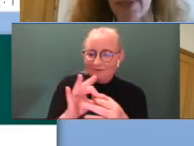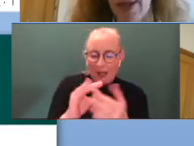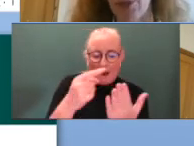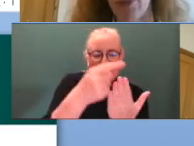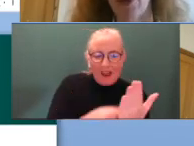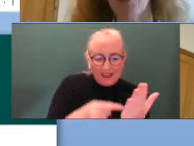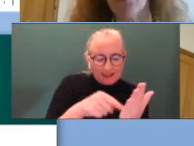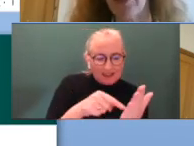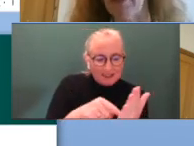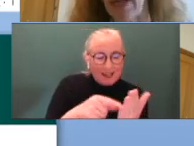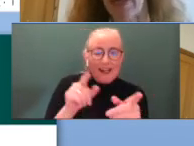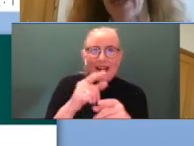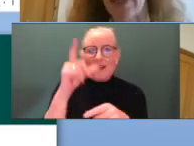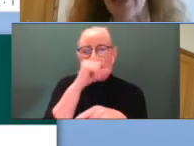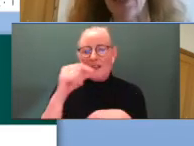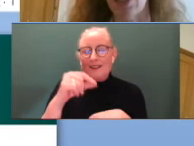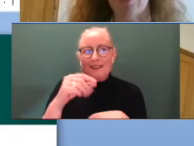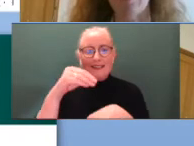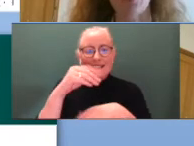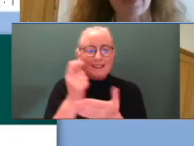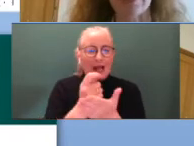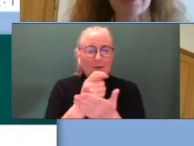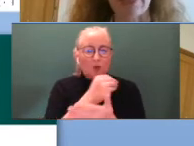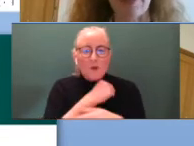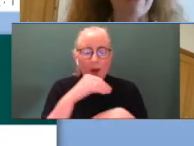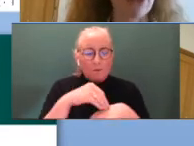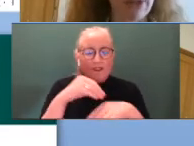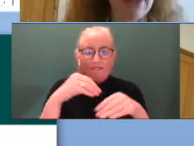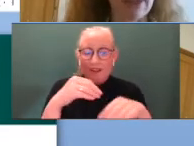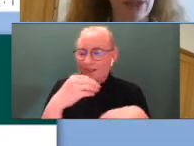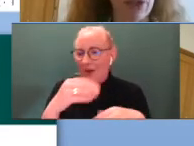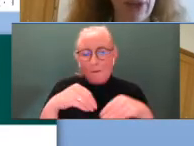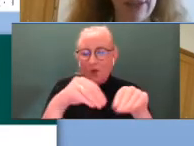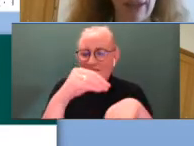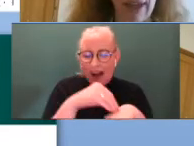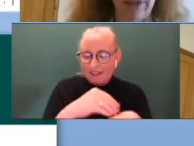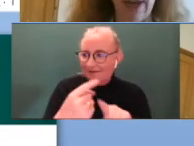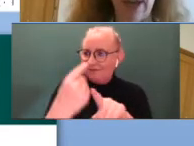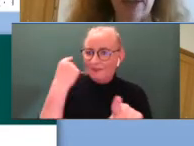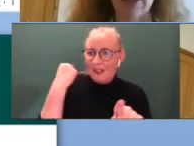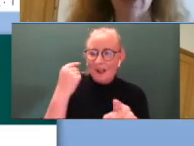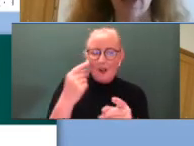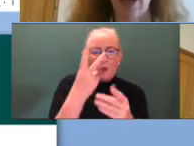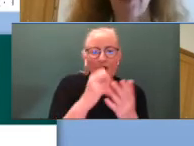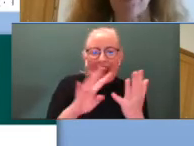terms of Time to Move On was written back in the period 2009 to 2011